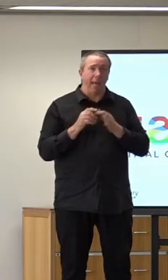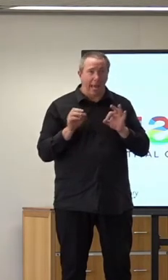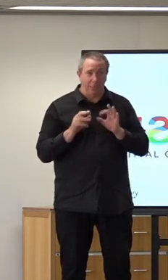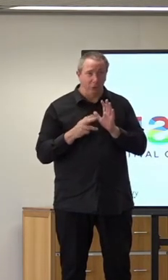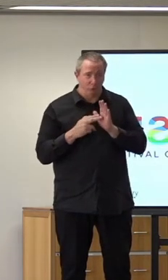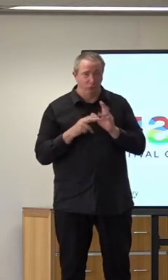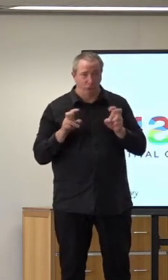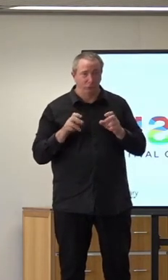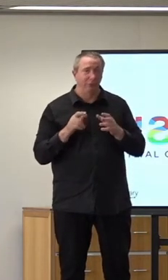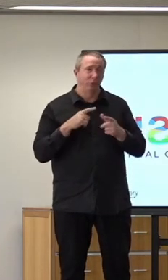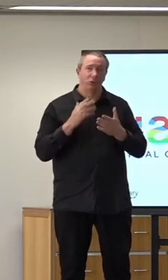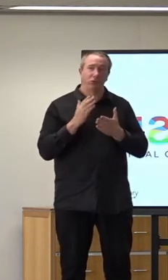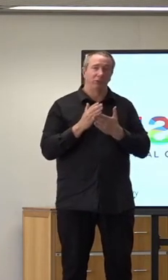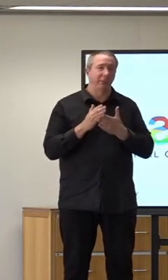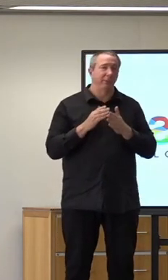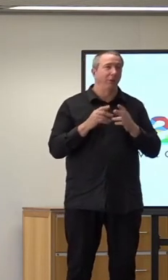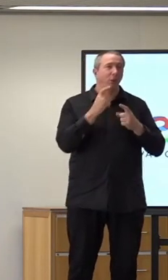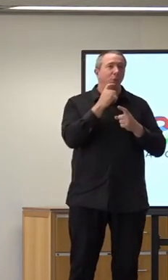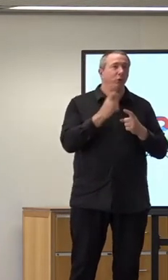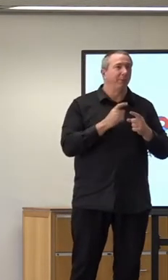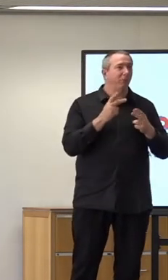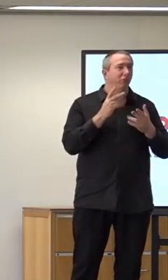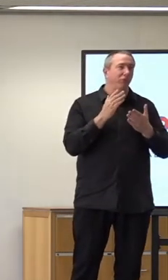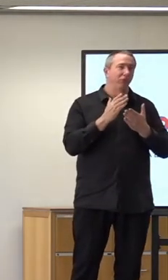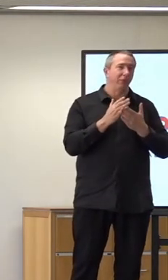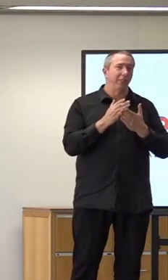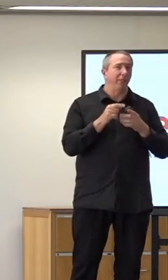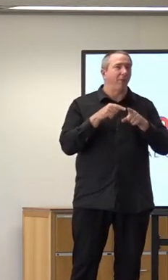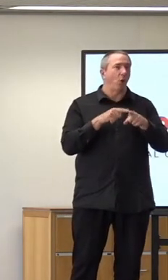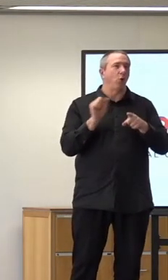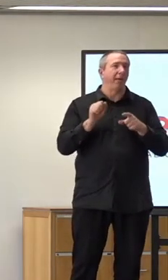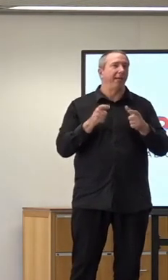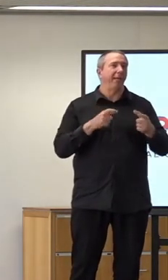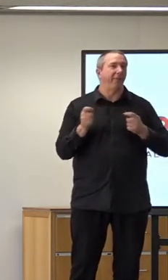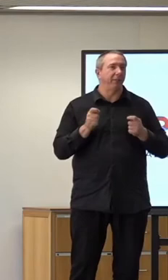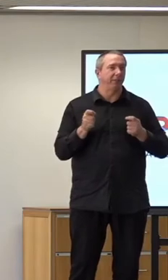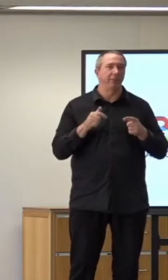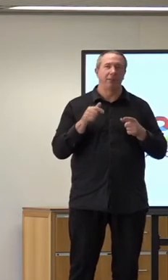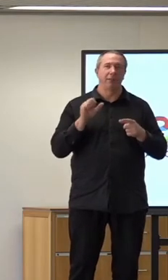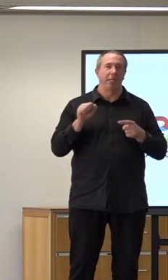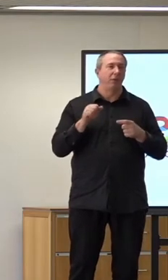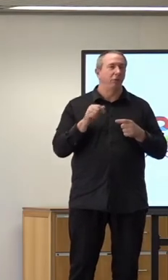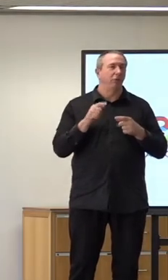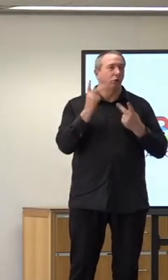because they fundamentally reflect their governance and the choices that the organisation makes to